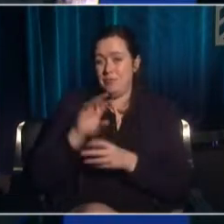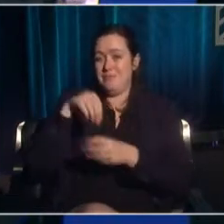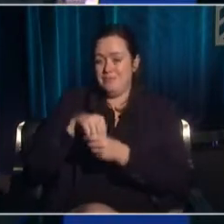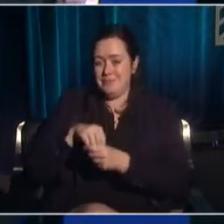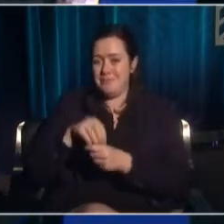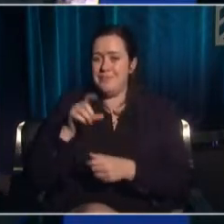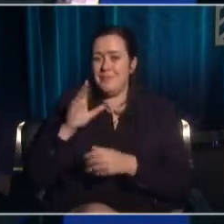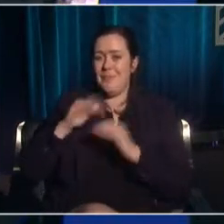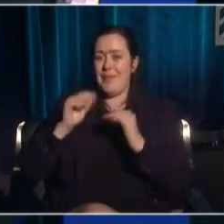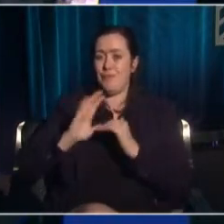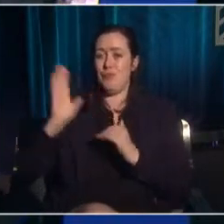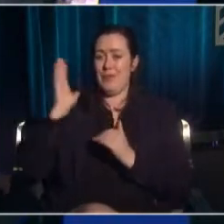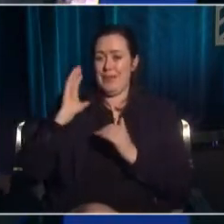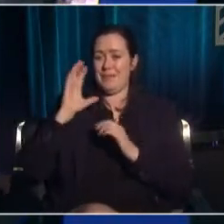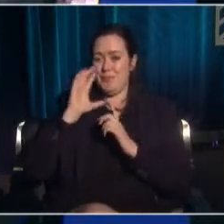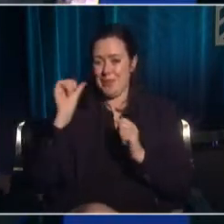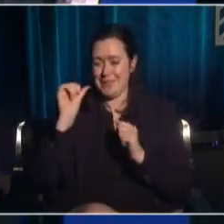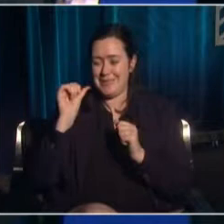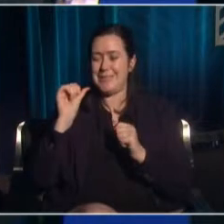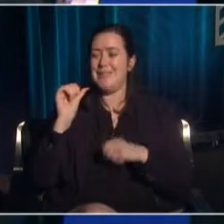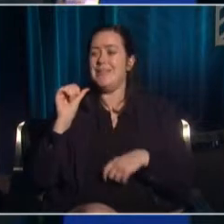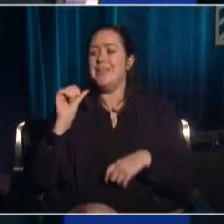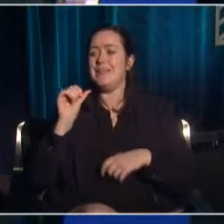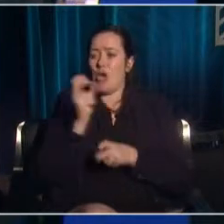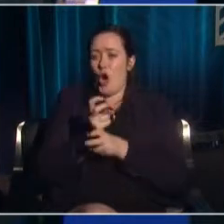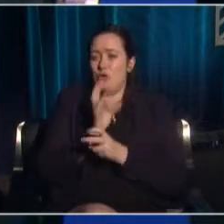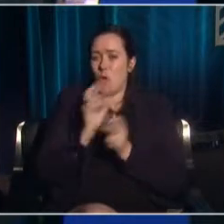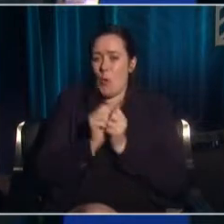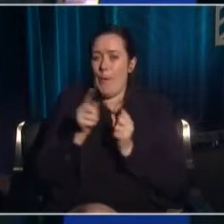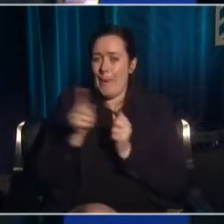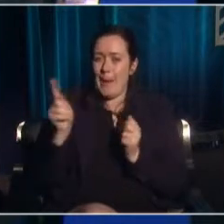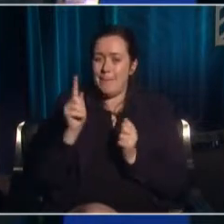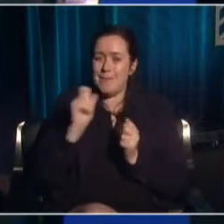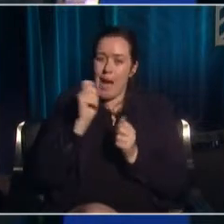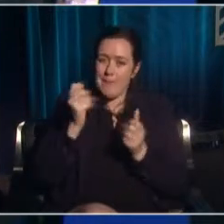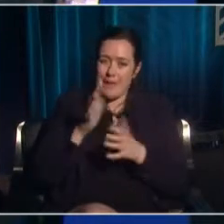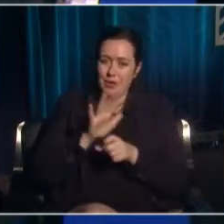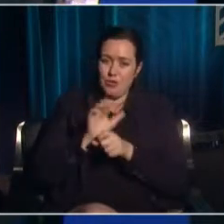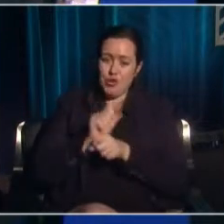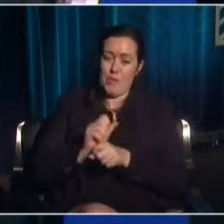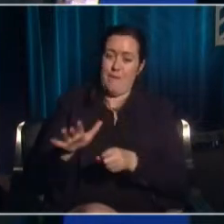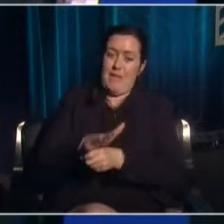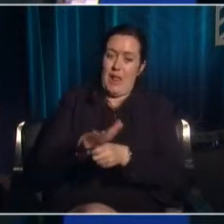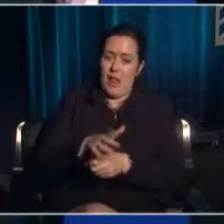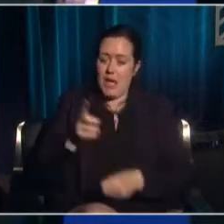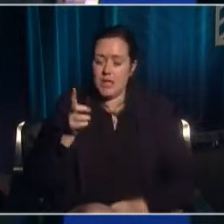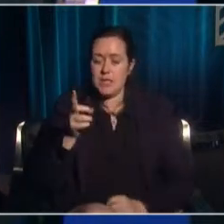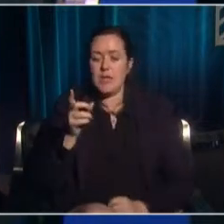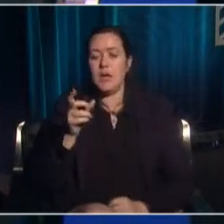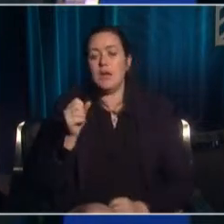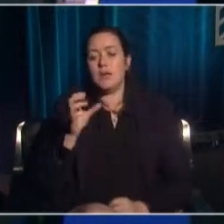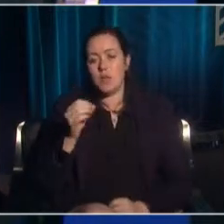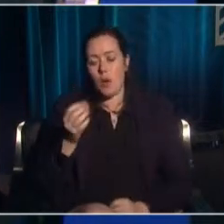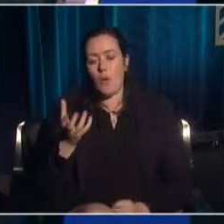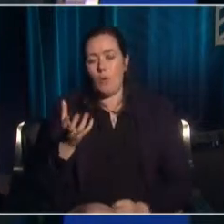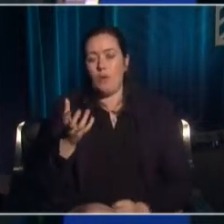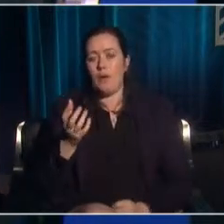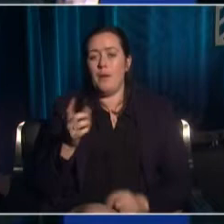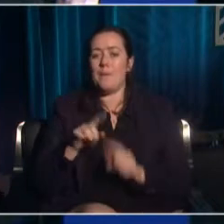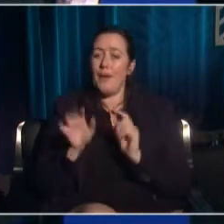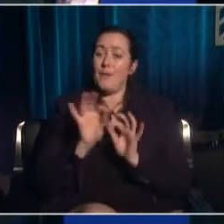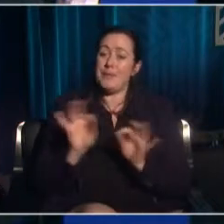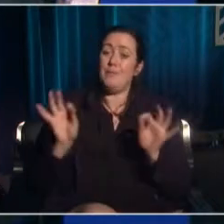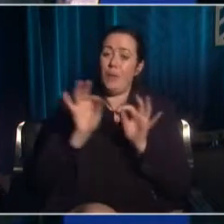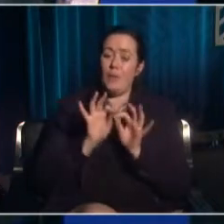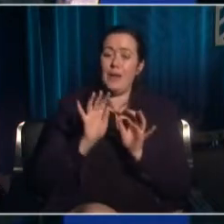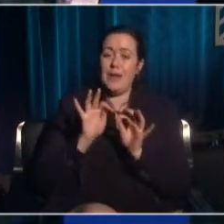to them because a lot of the jobs aren't filled yet. But we think that it's really important that if you're going to have a discussion